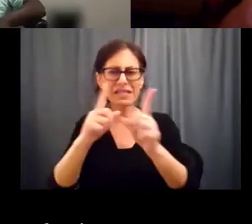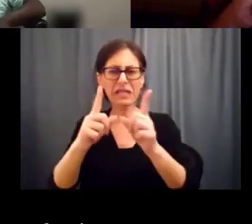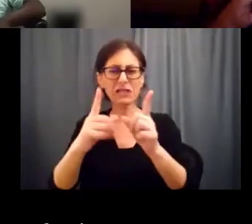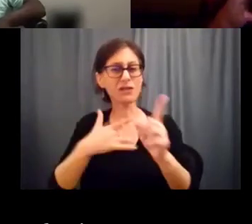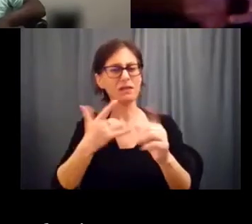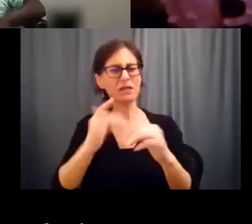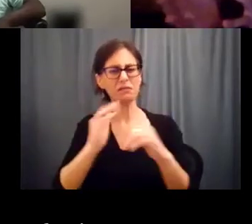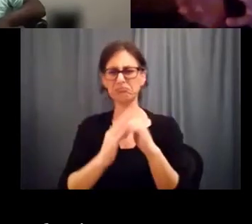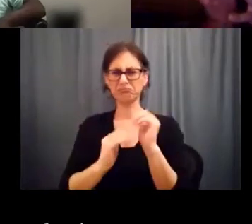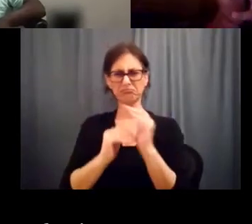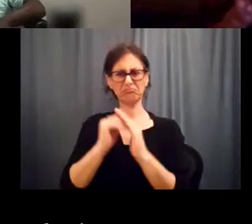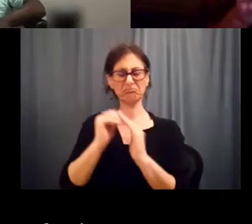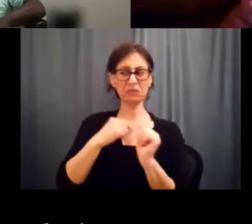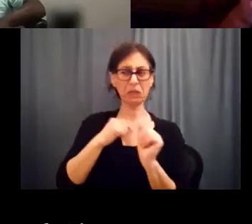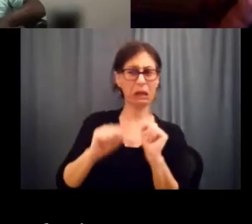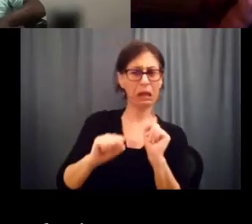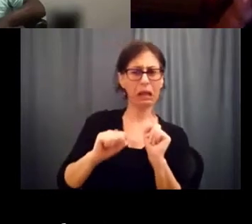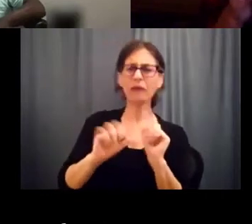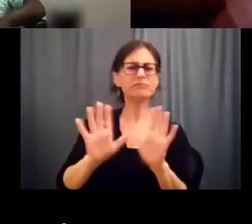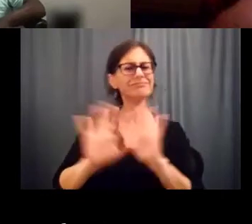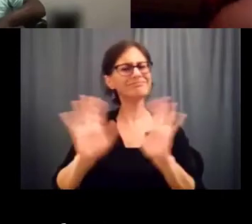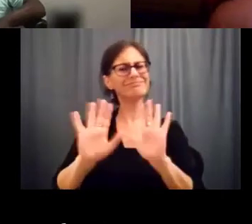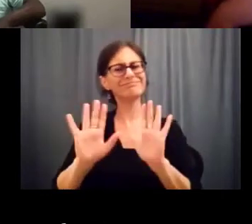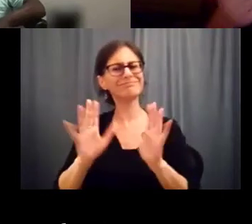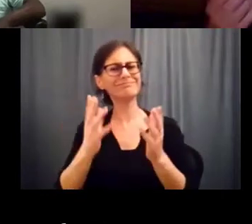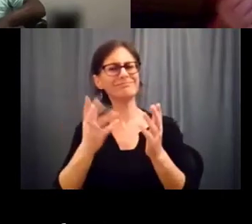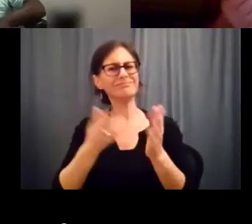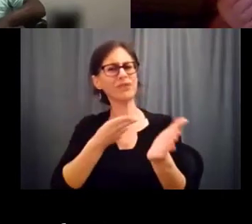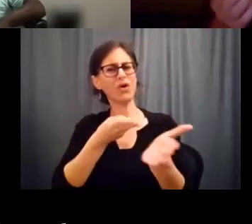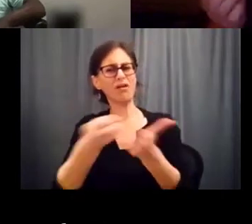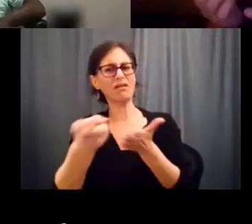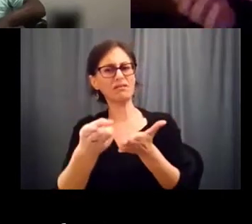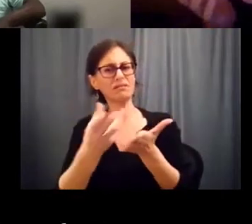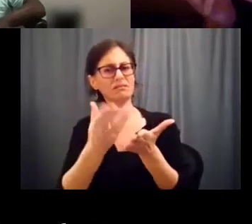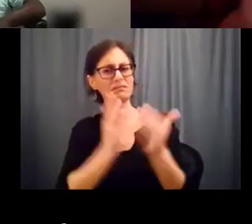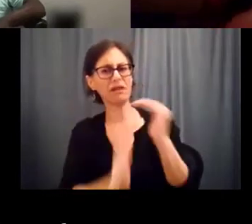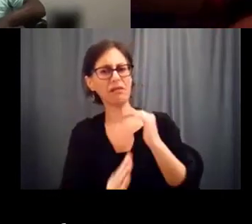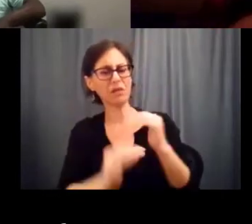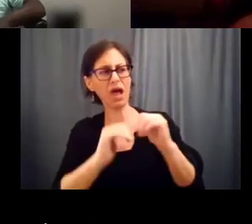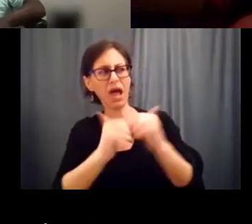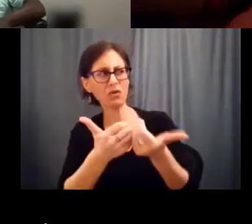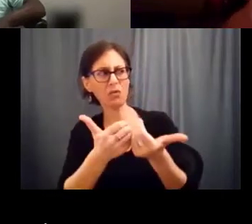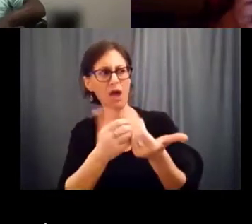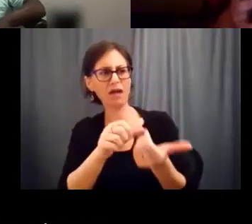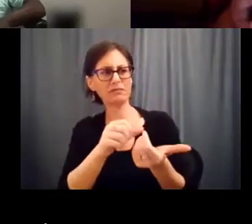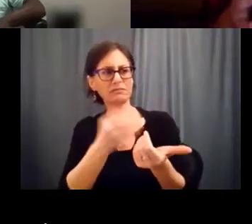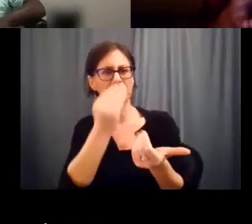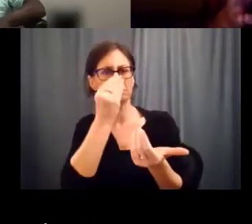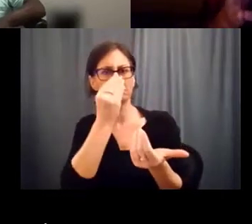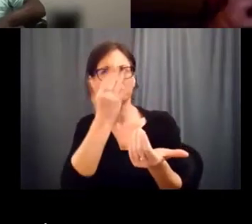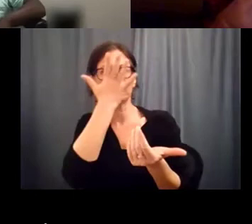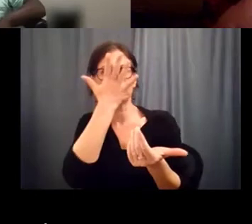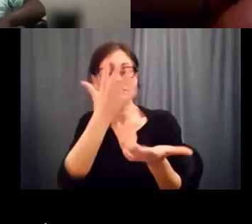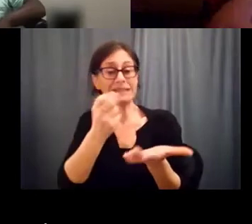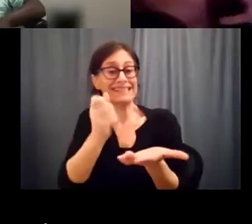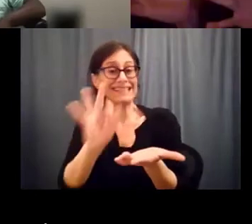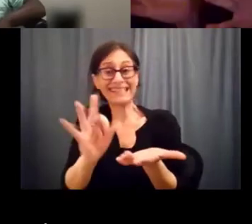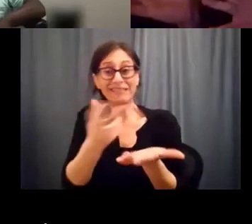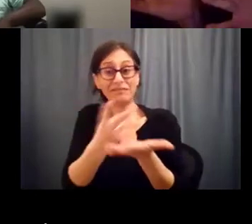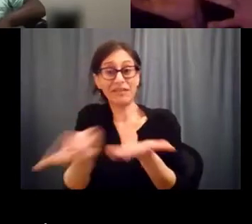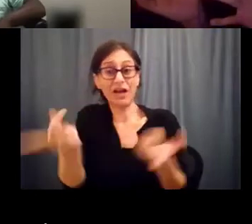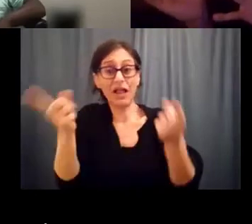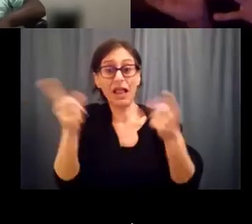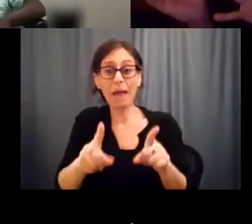uncomfort or contention, and saying, how can we learn from our own failures or our own, you know,